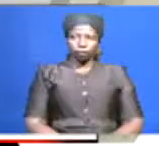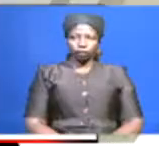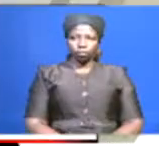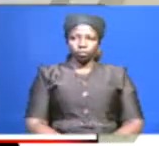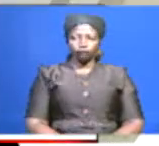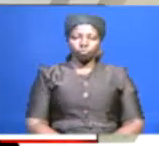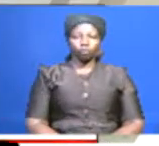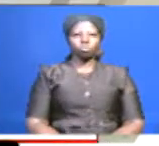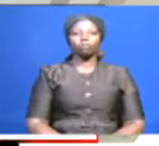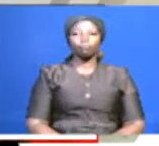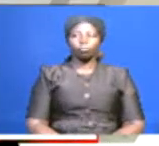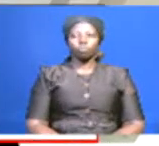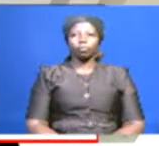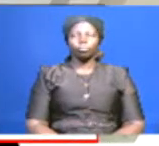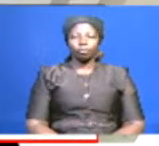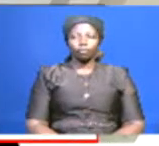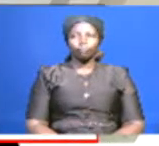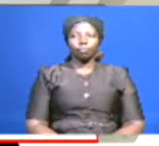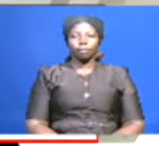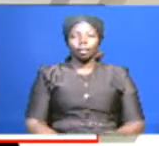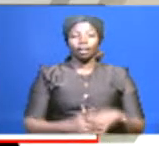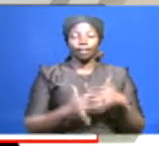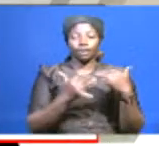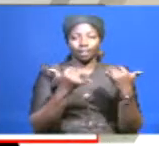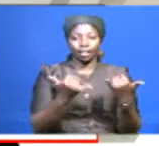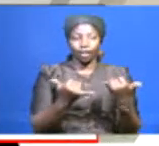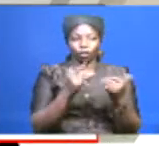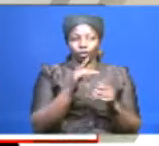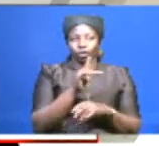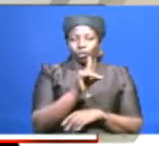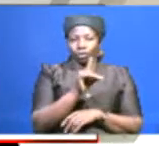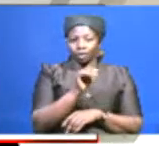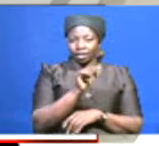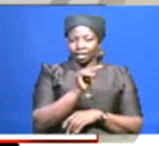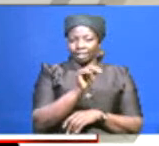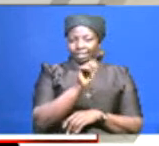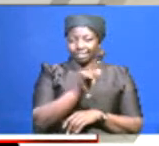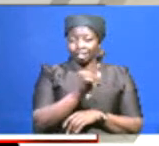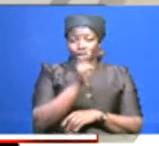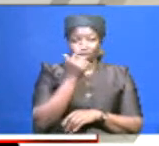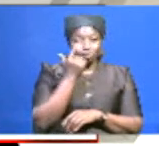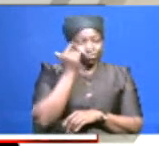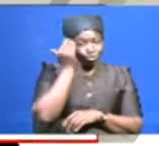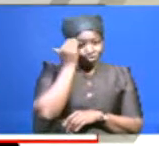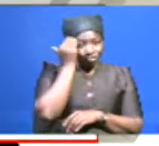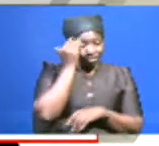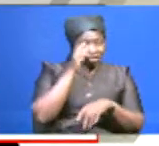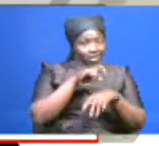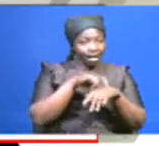There you are. Now, Dan. Yes. You know when I saw